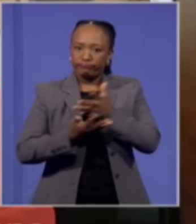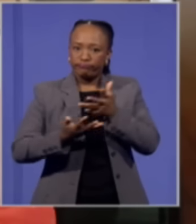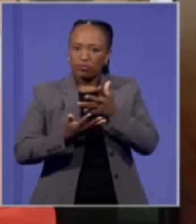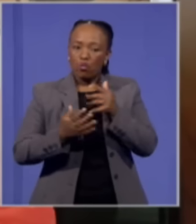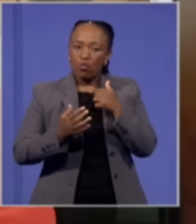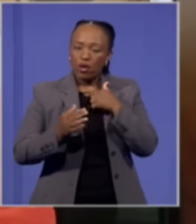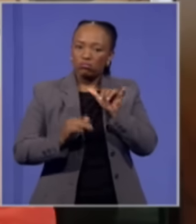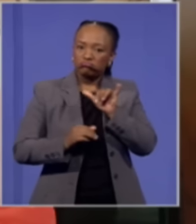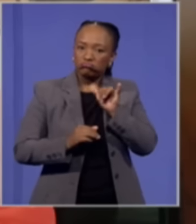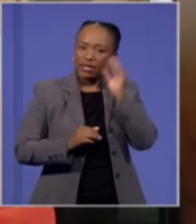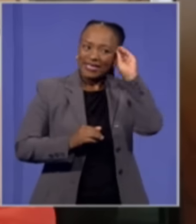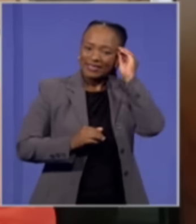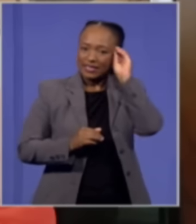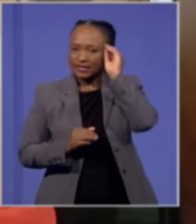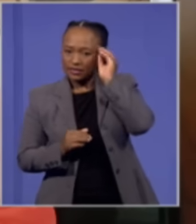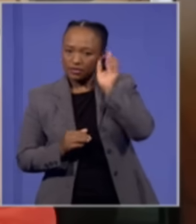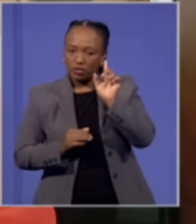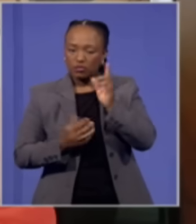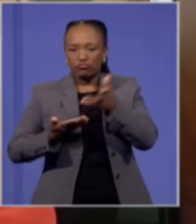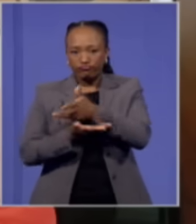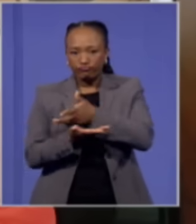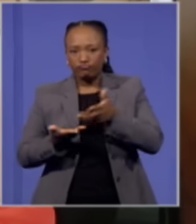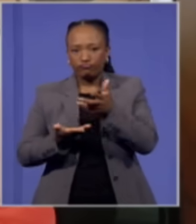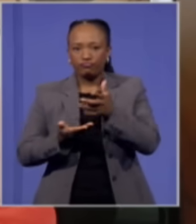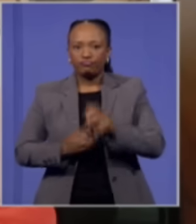between the SACP and the ANC.